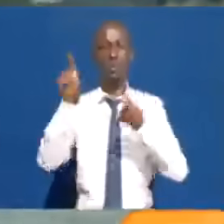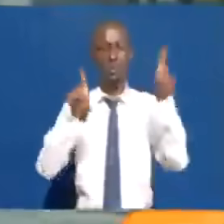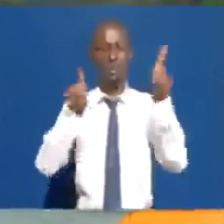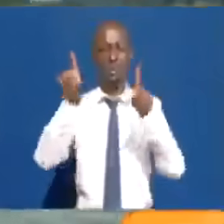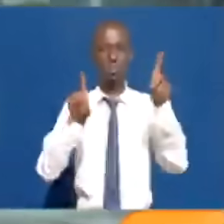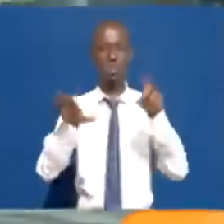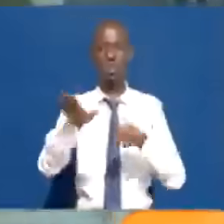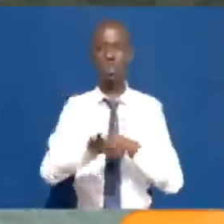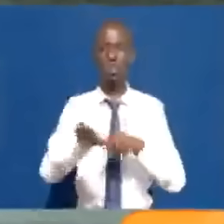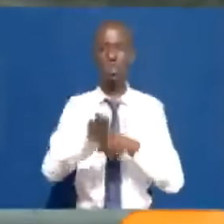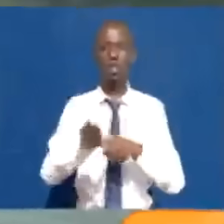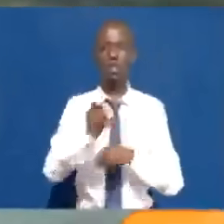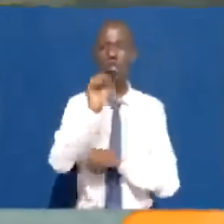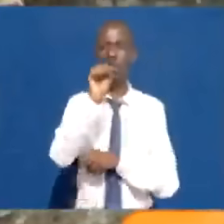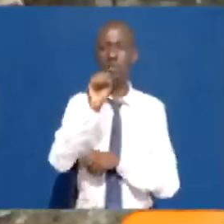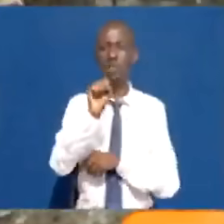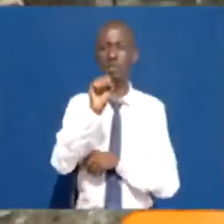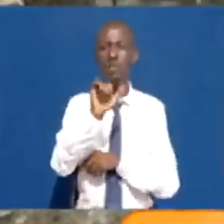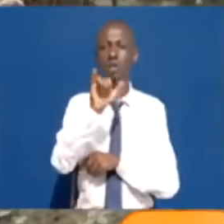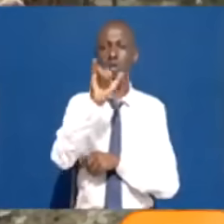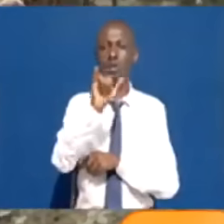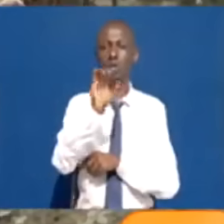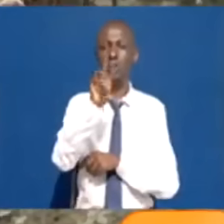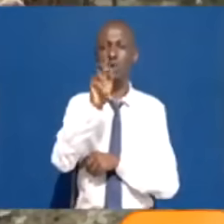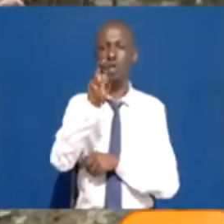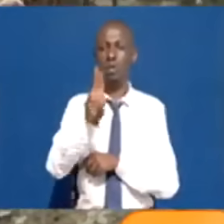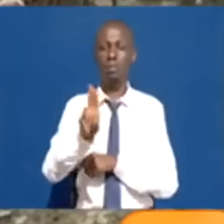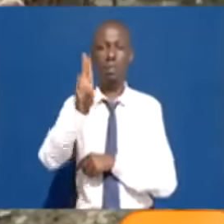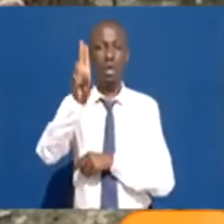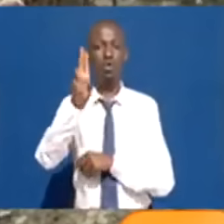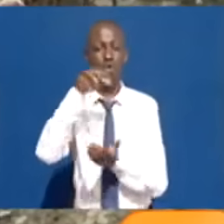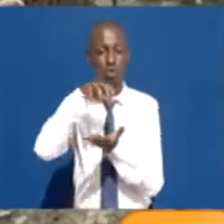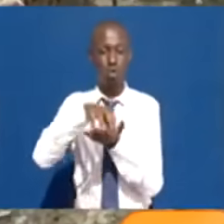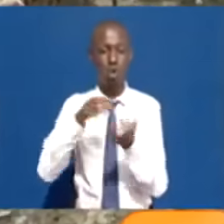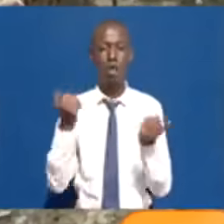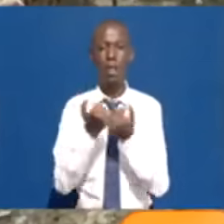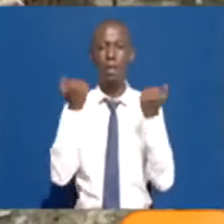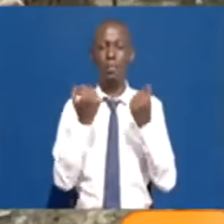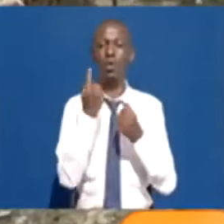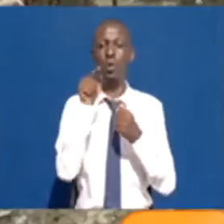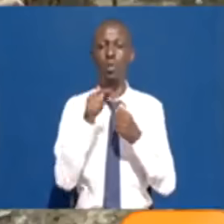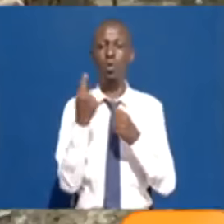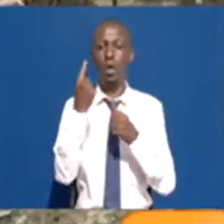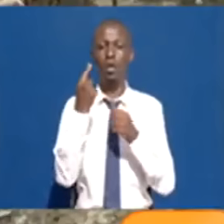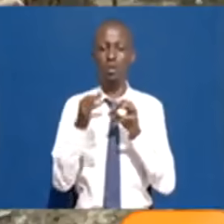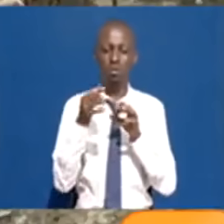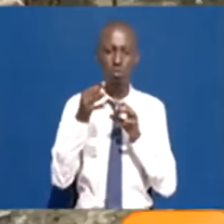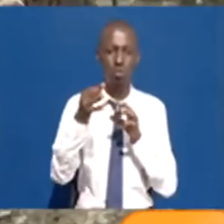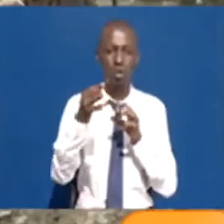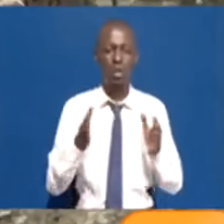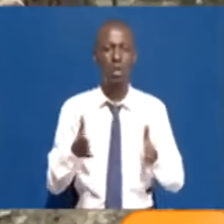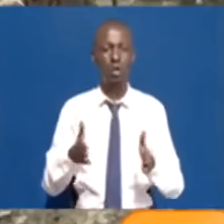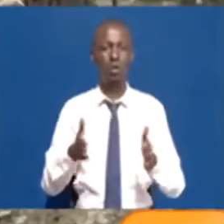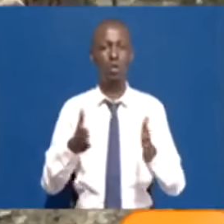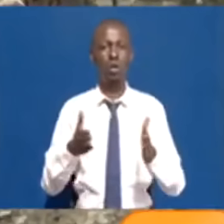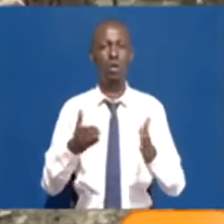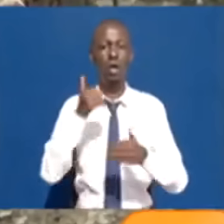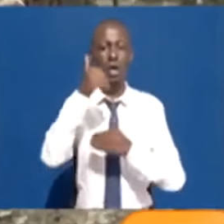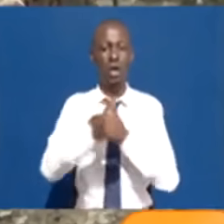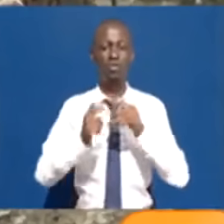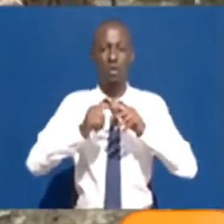Kyungani Road in Syokimau. This has been the state of the 1.1 kilometer road since the El